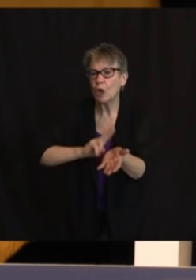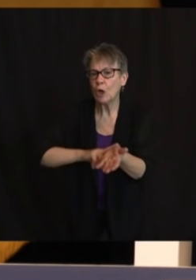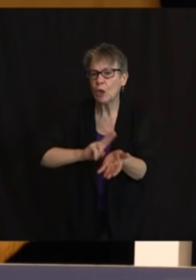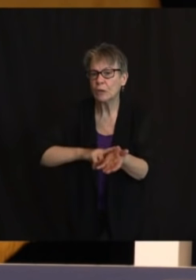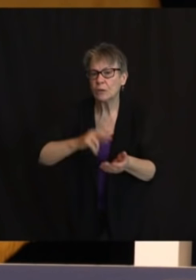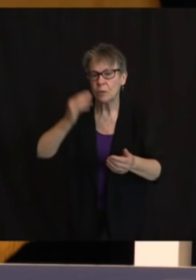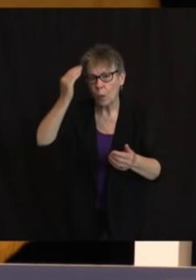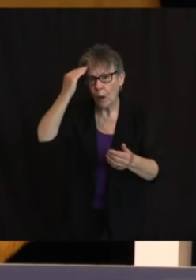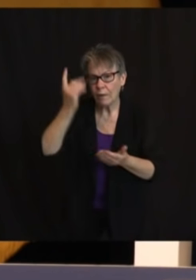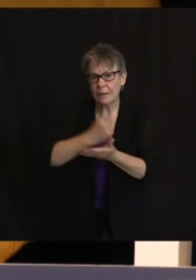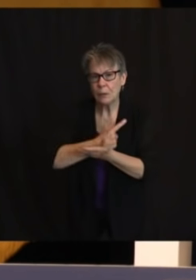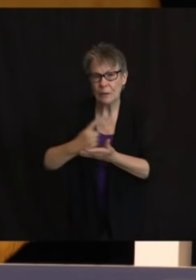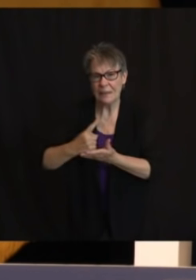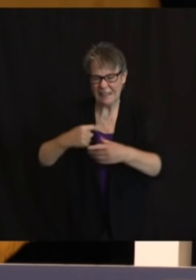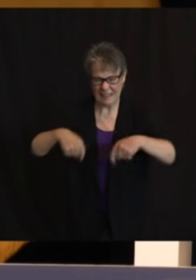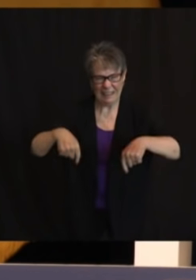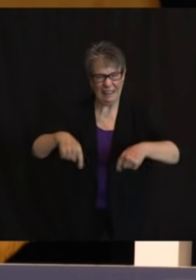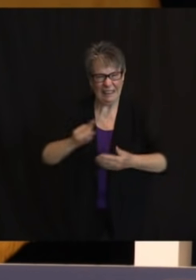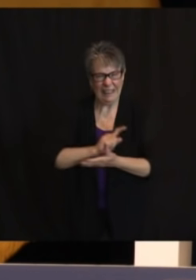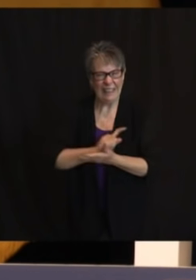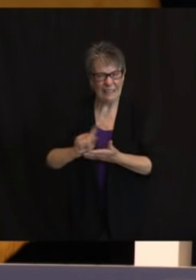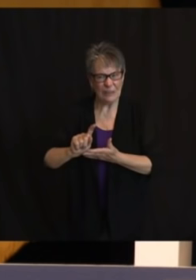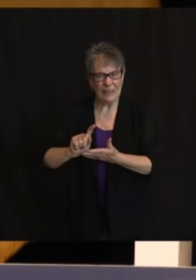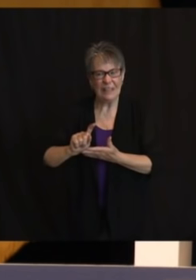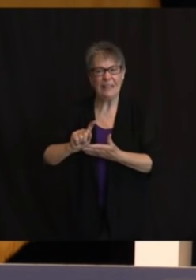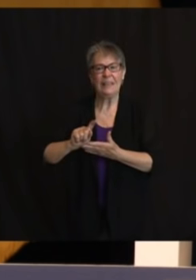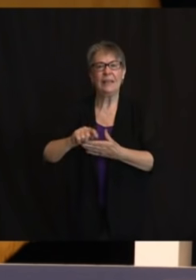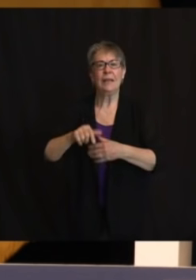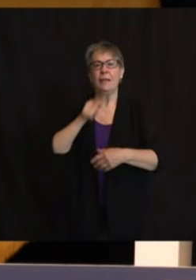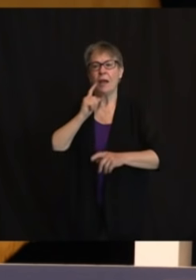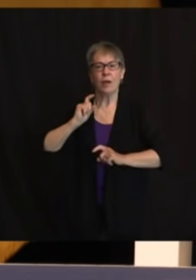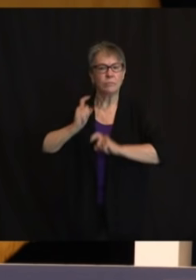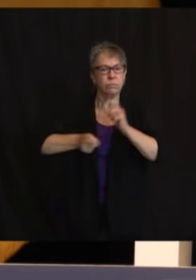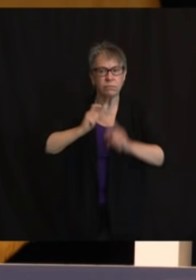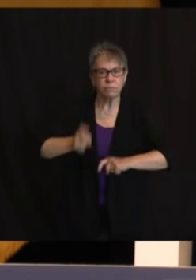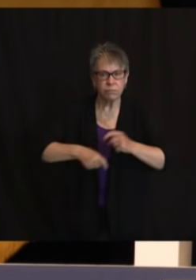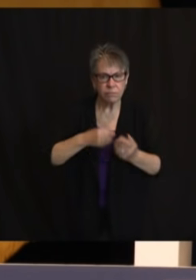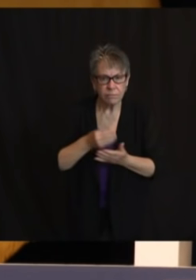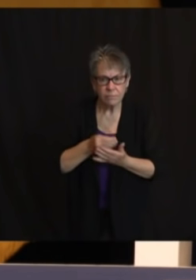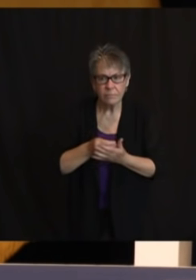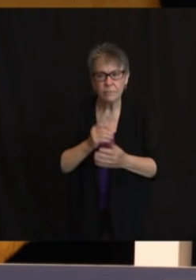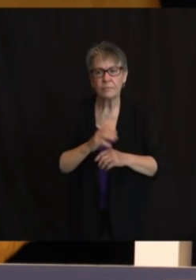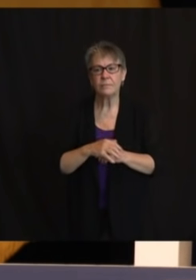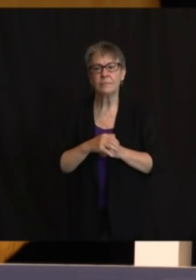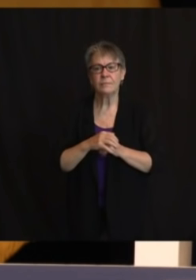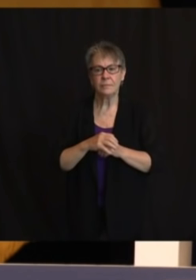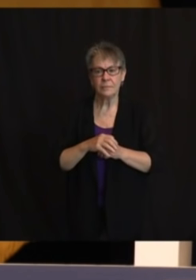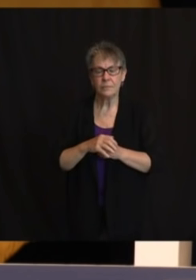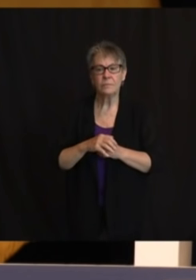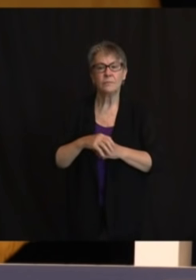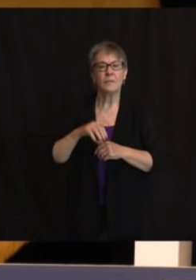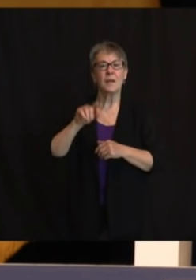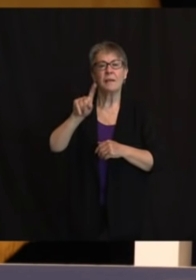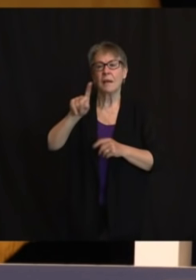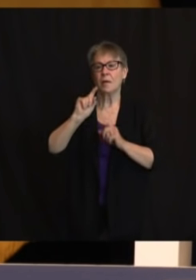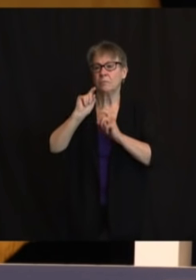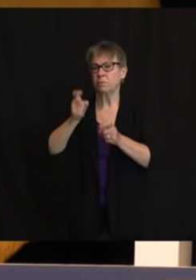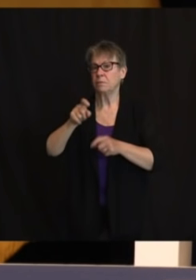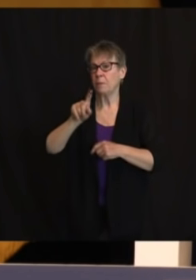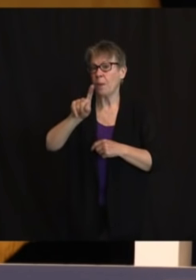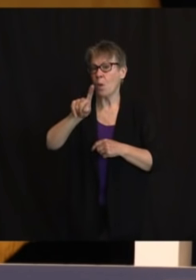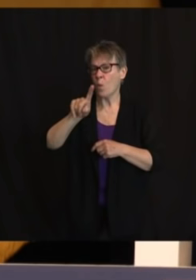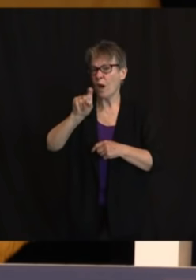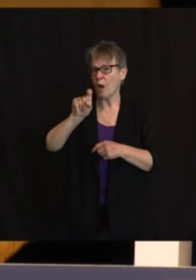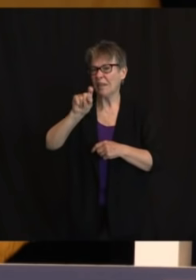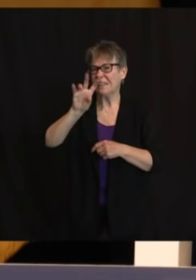Time to pay tribute to and thank New Jersey's 170,000 nurses for the work that they do every day to